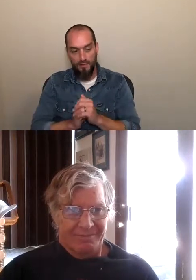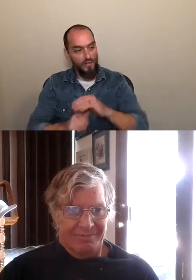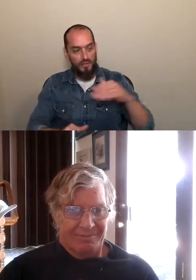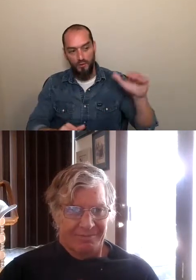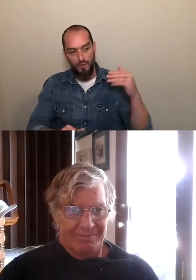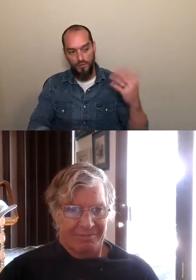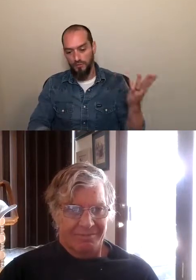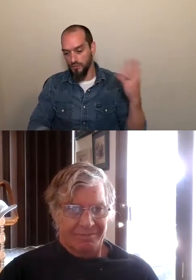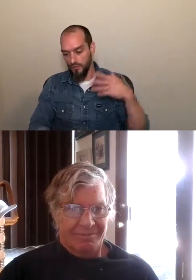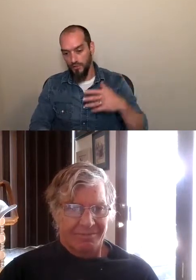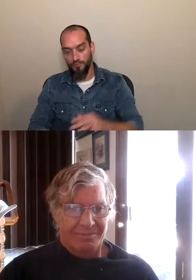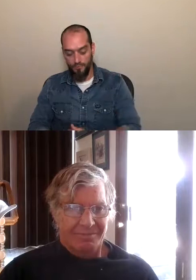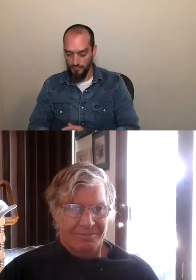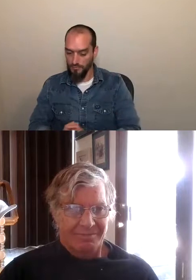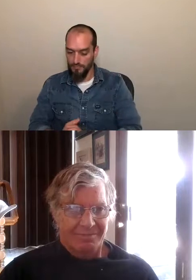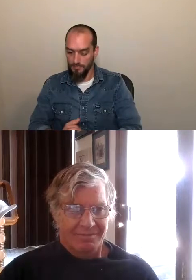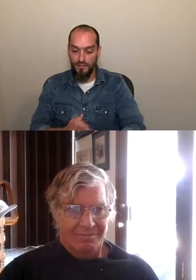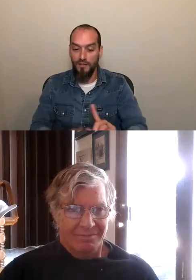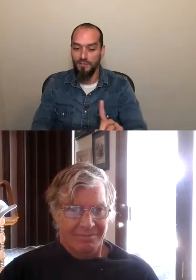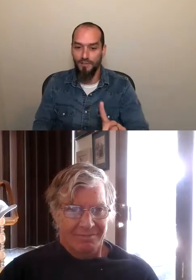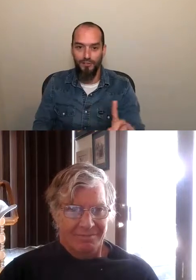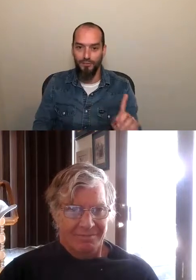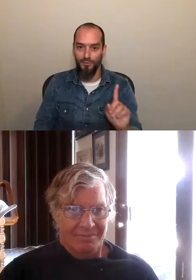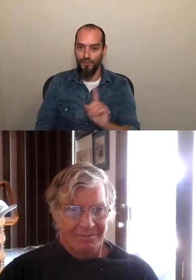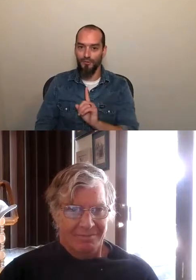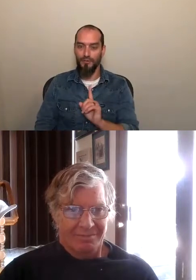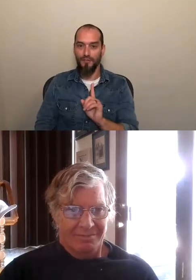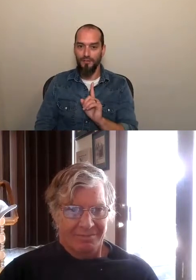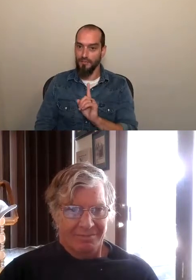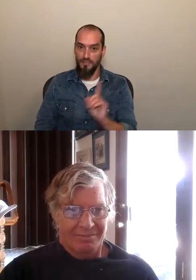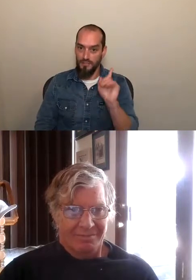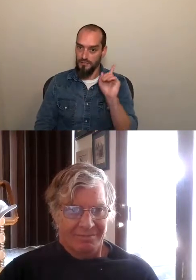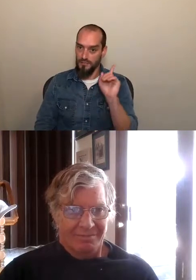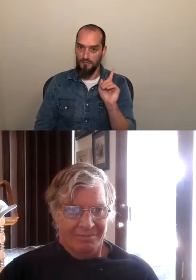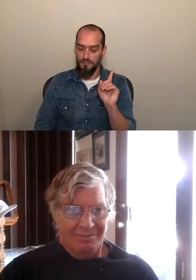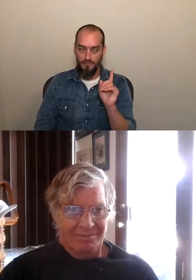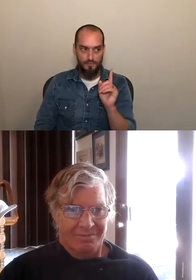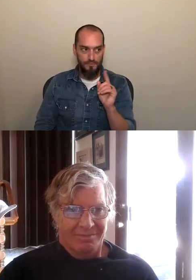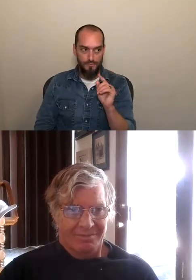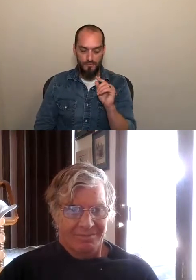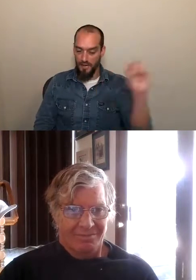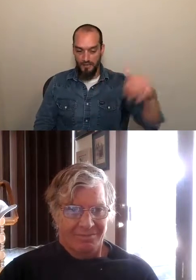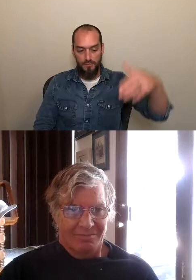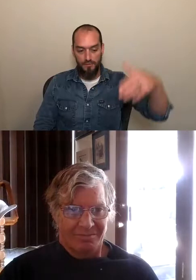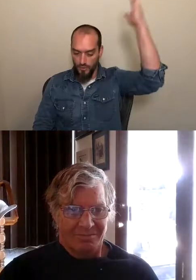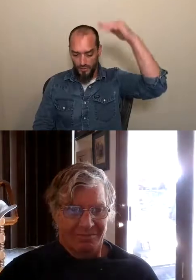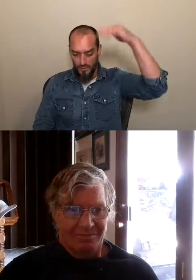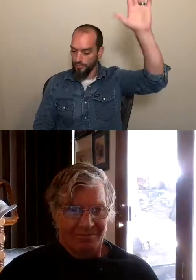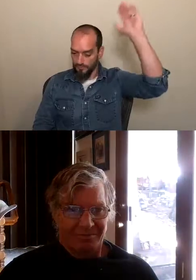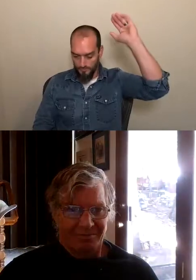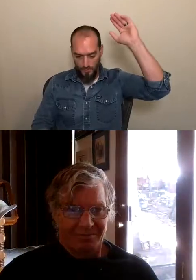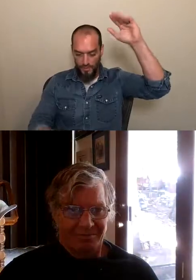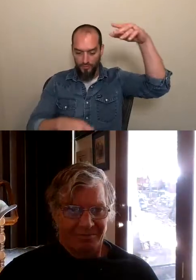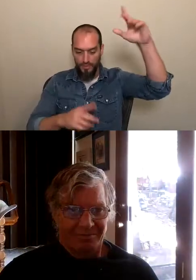And look, if I hit that wall and nothing shows up, it doesn't mean there's no mold. It doesn't. The air could have been going